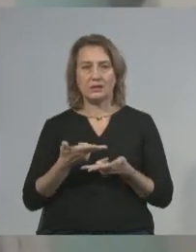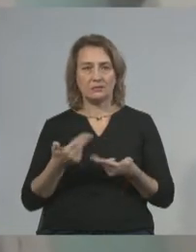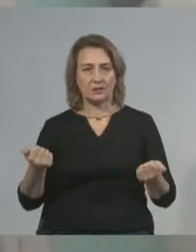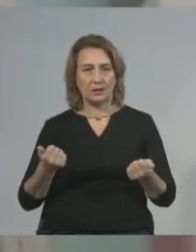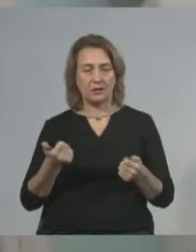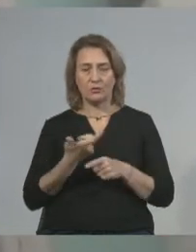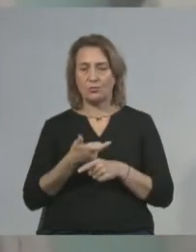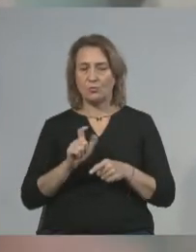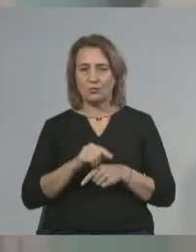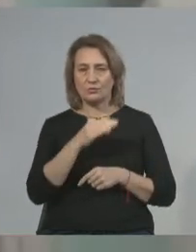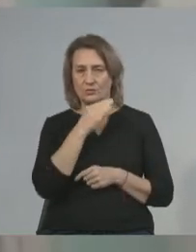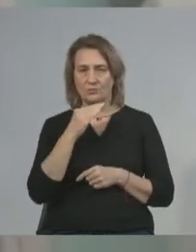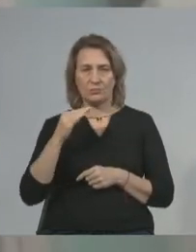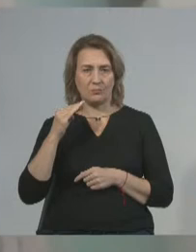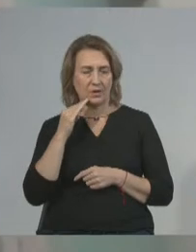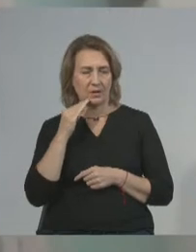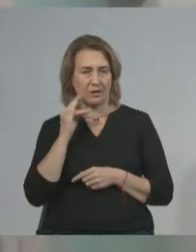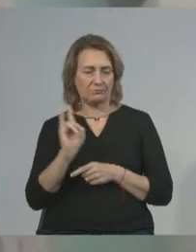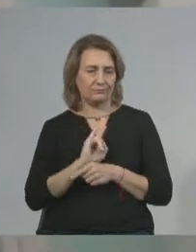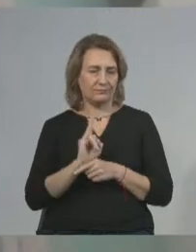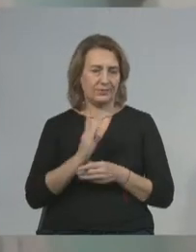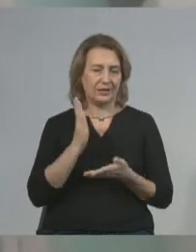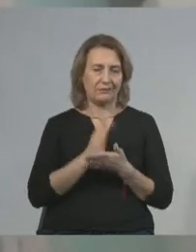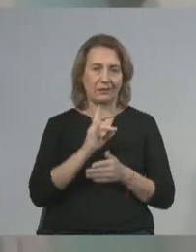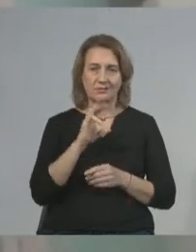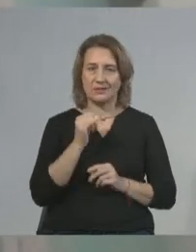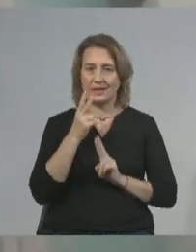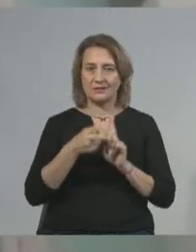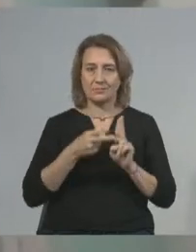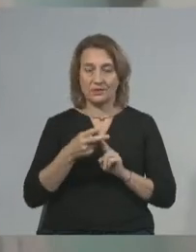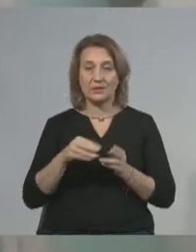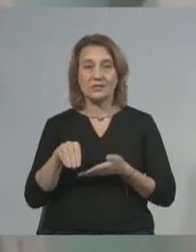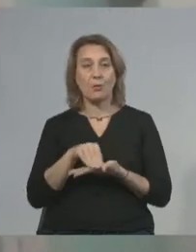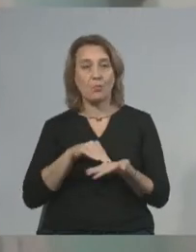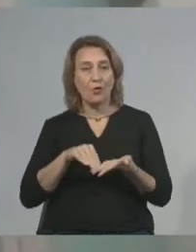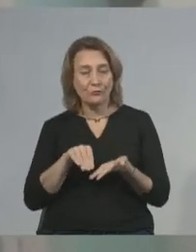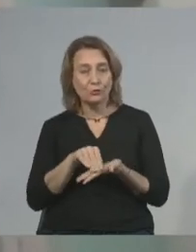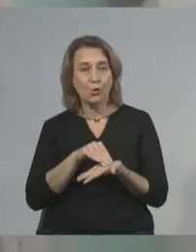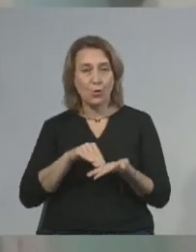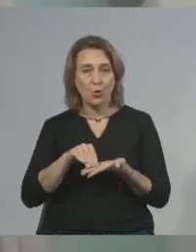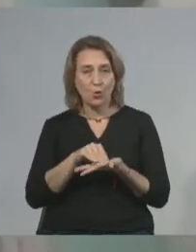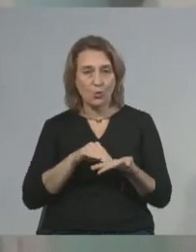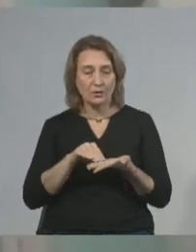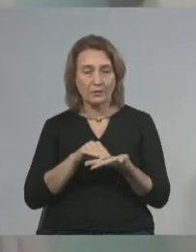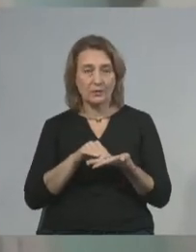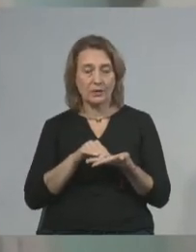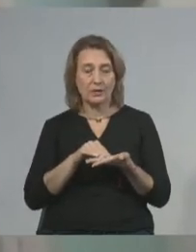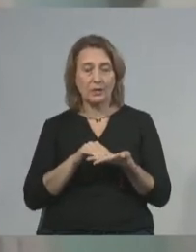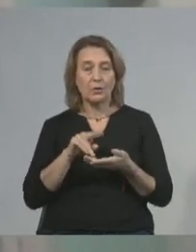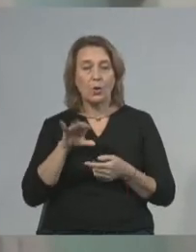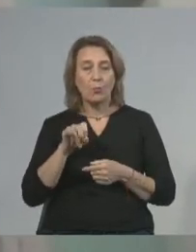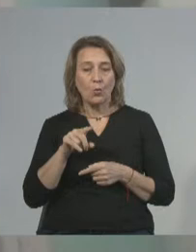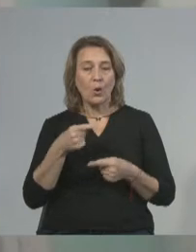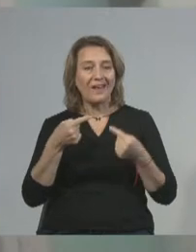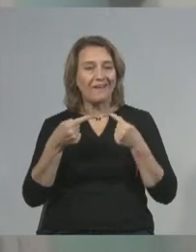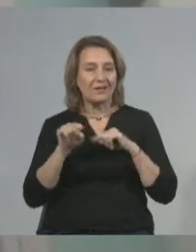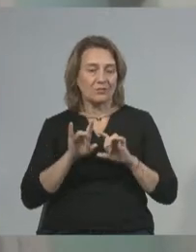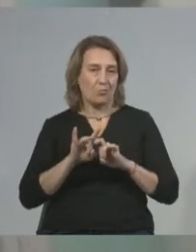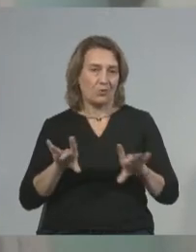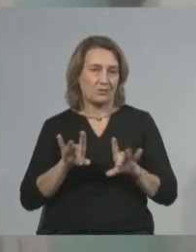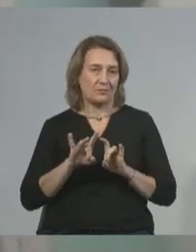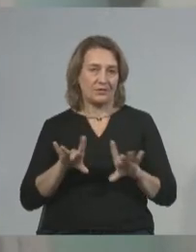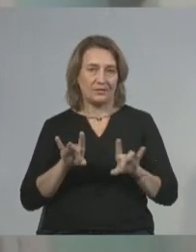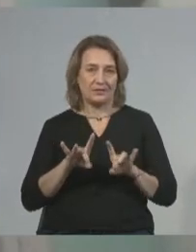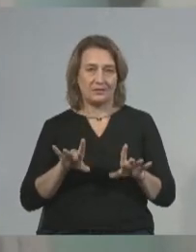same or just a repetition of the same narrative the different case but what i really